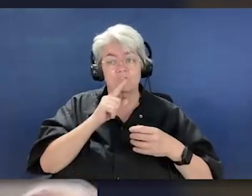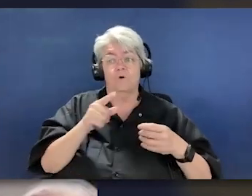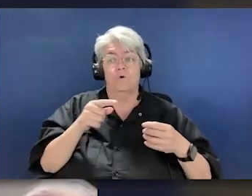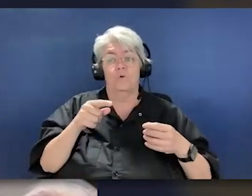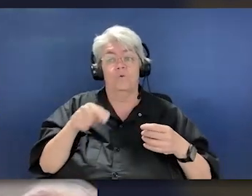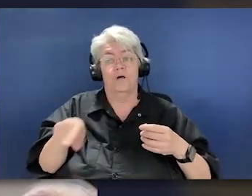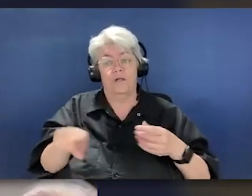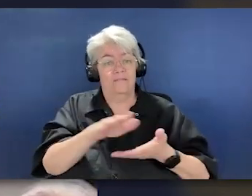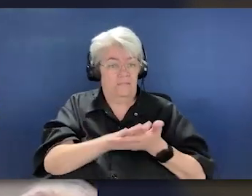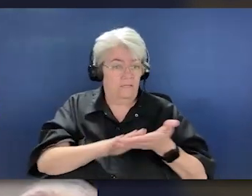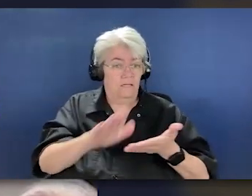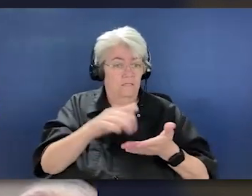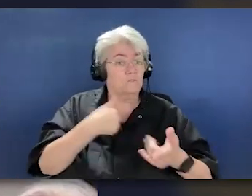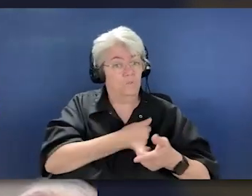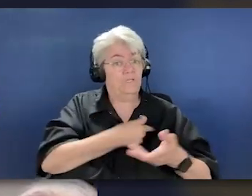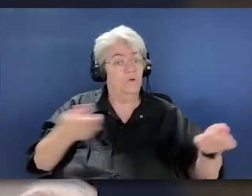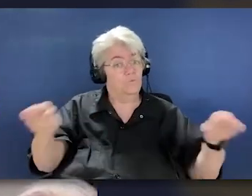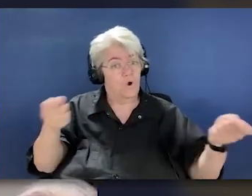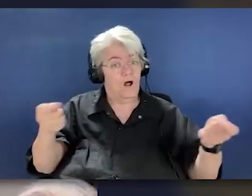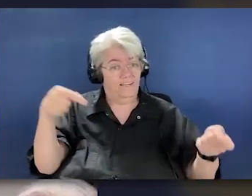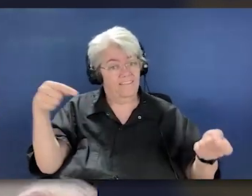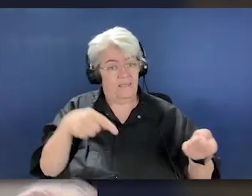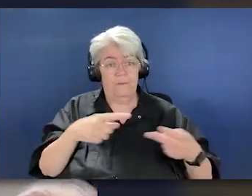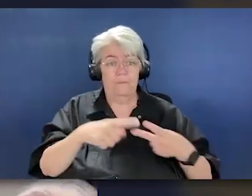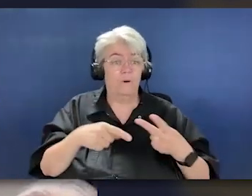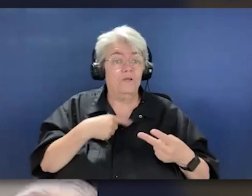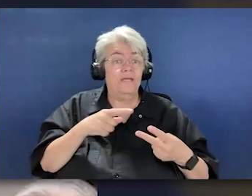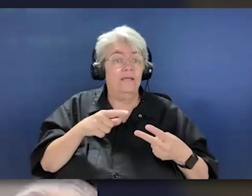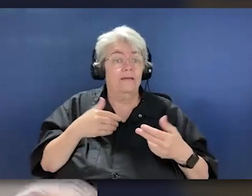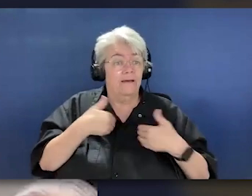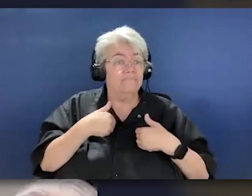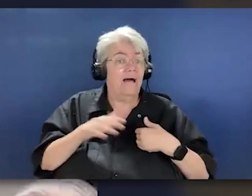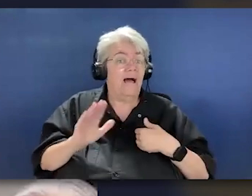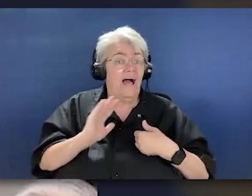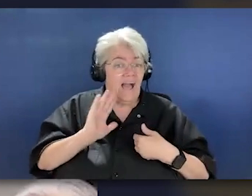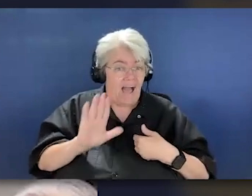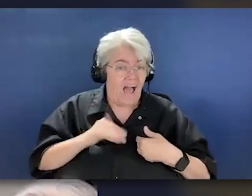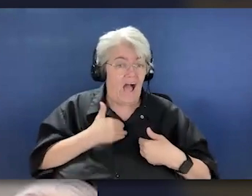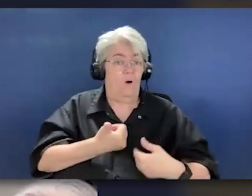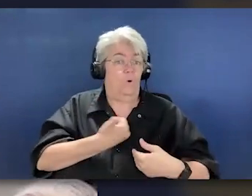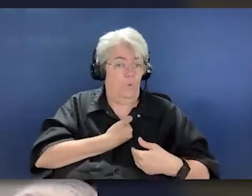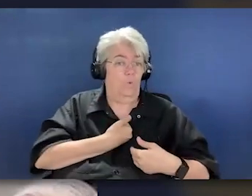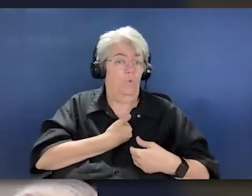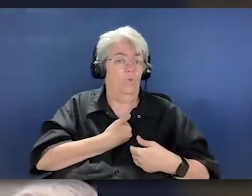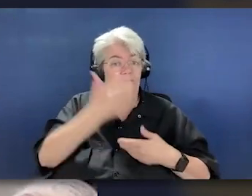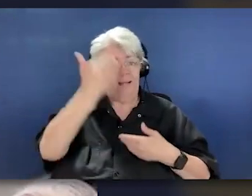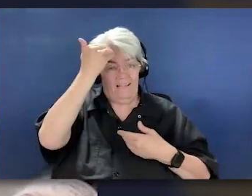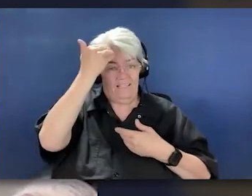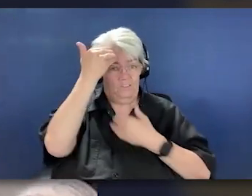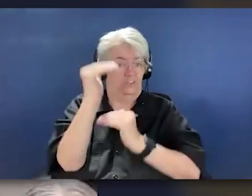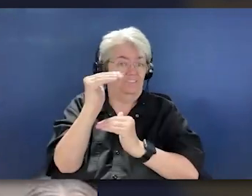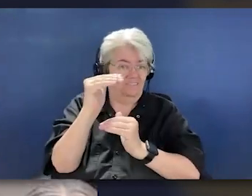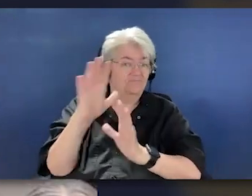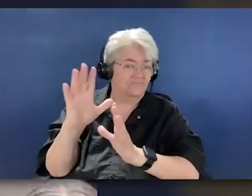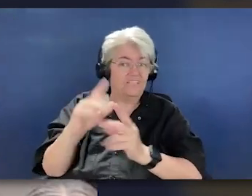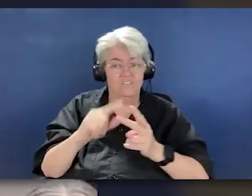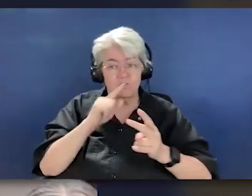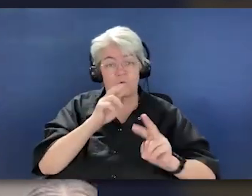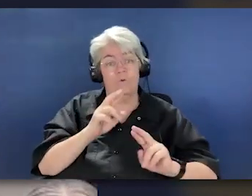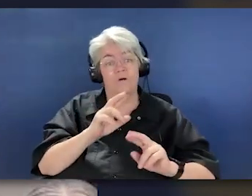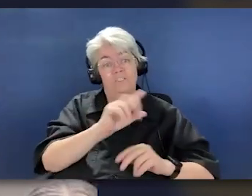collectively run them and we only have the knowledge we have. And so so part of responding to Gen AI is